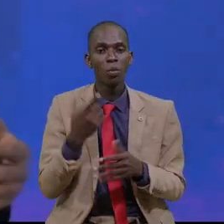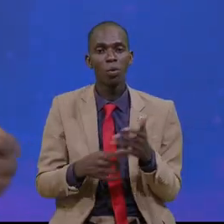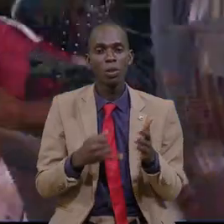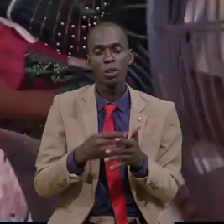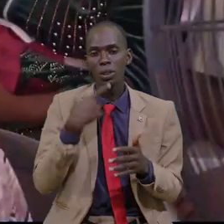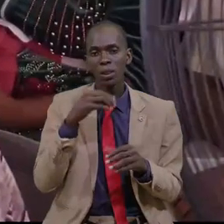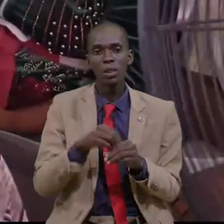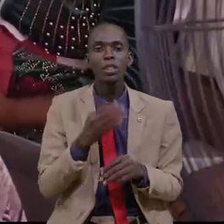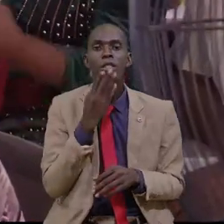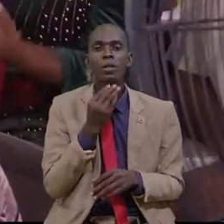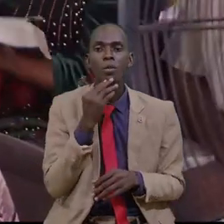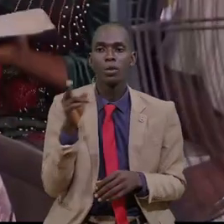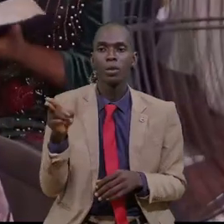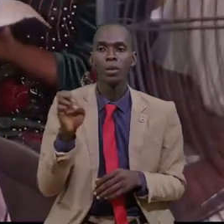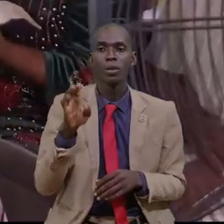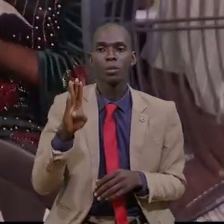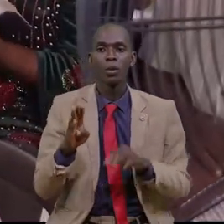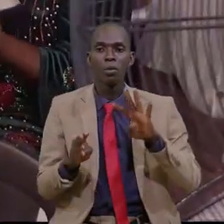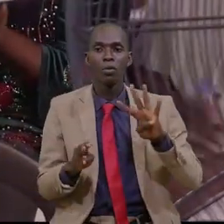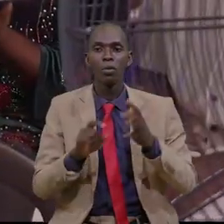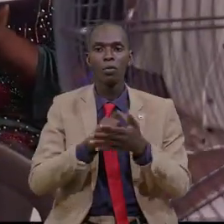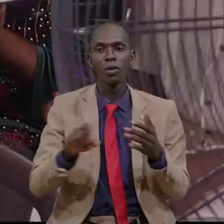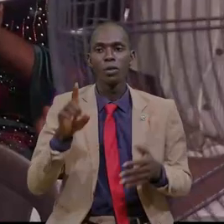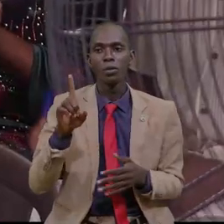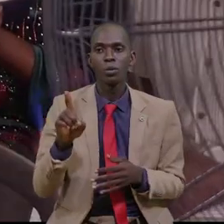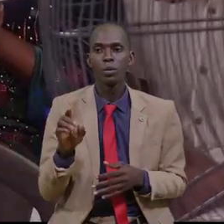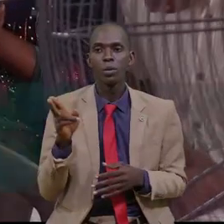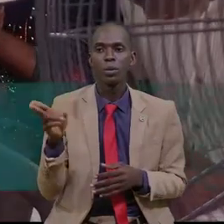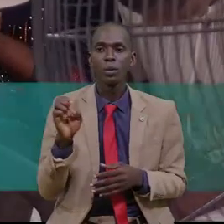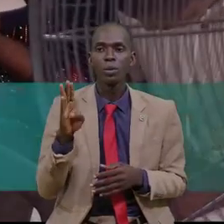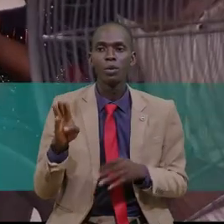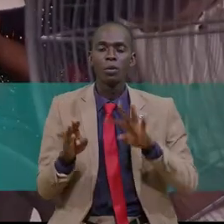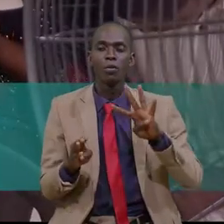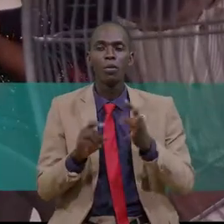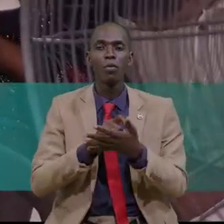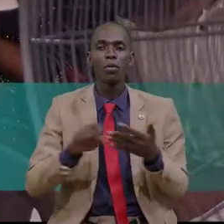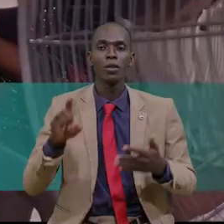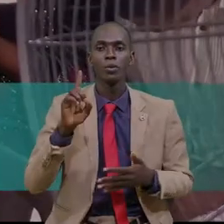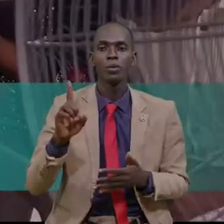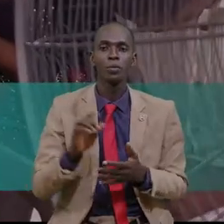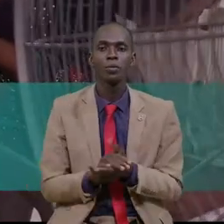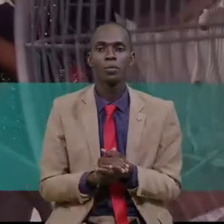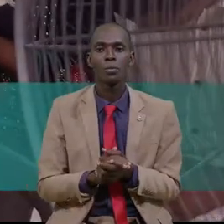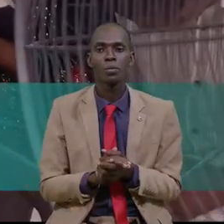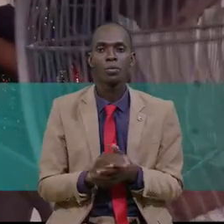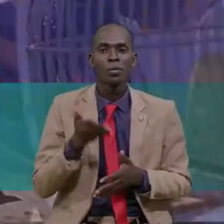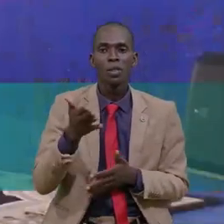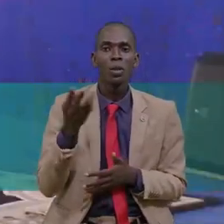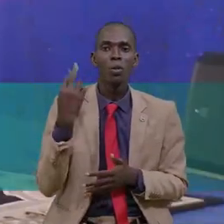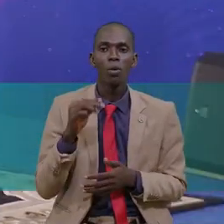4, reading there from verse 1, Hebrews chapter 4 verse 1, let us therefore